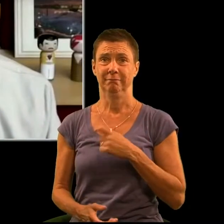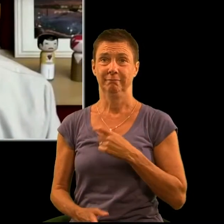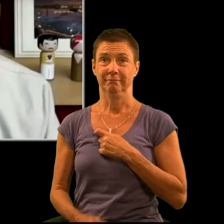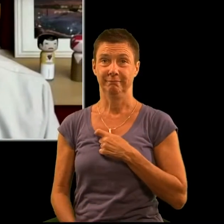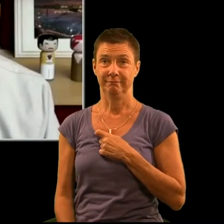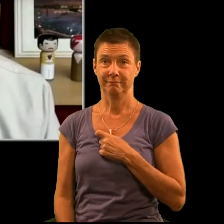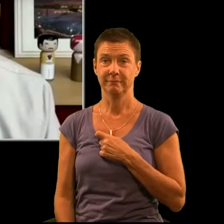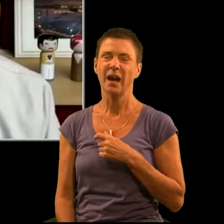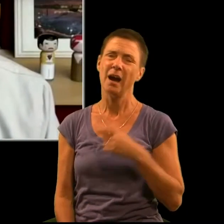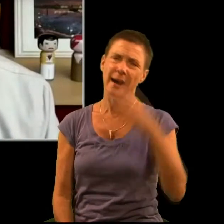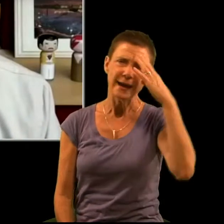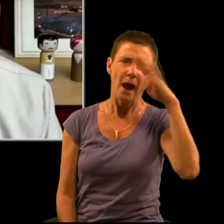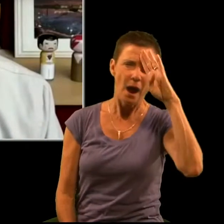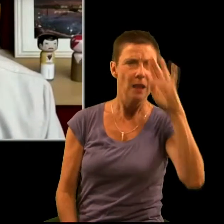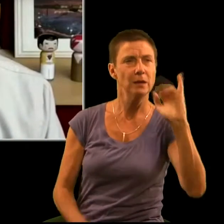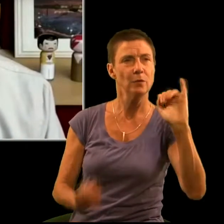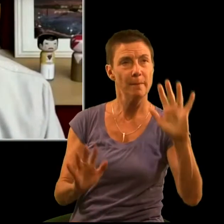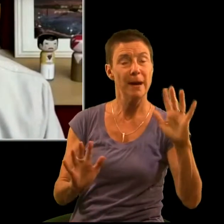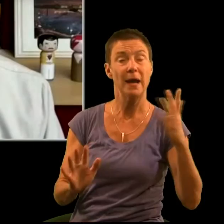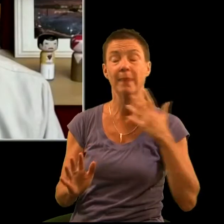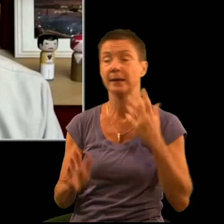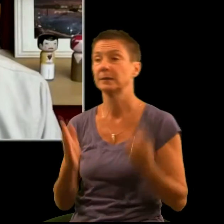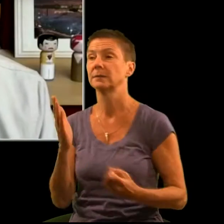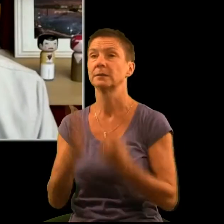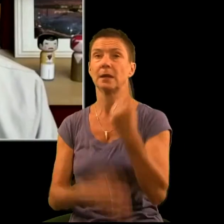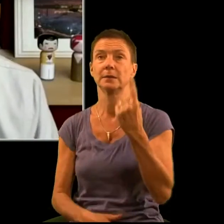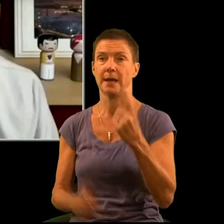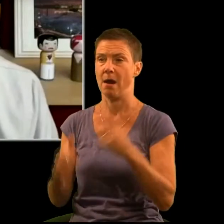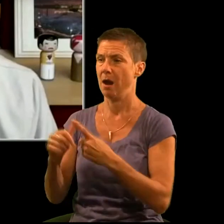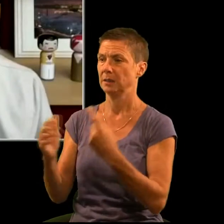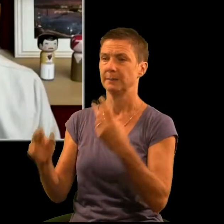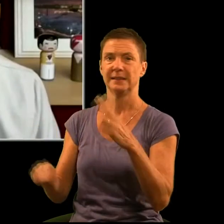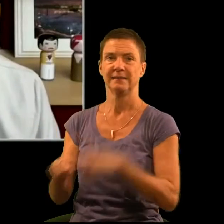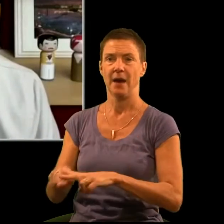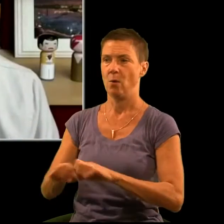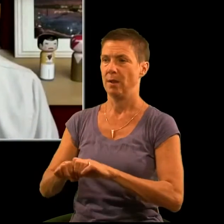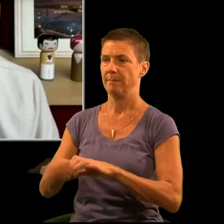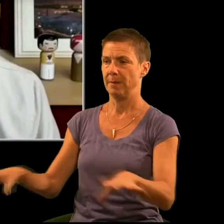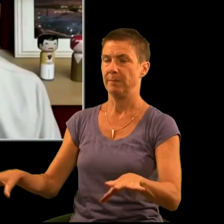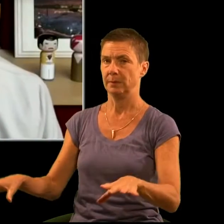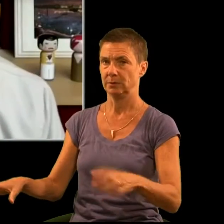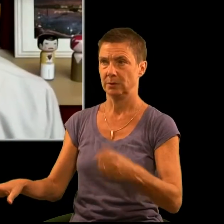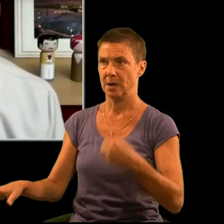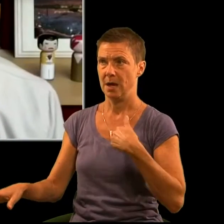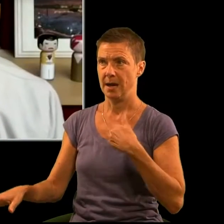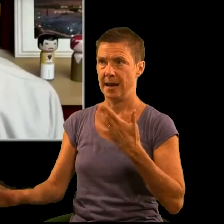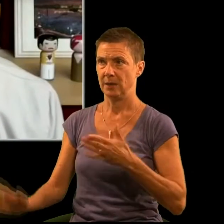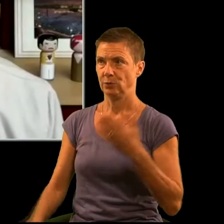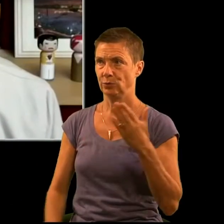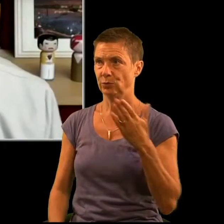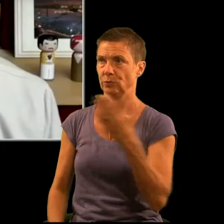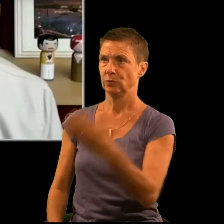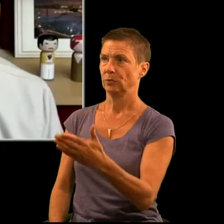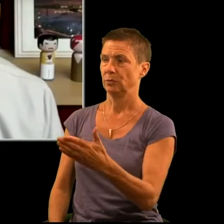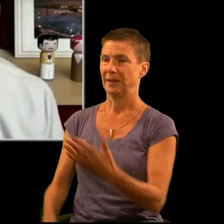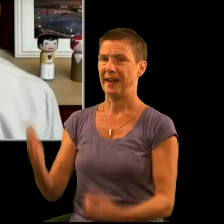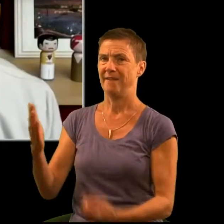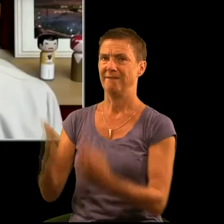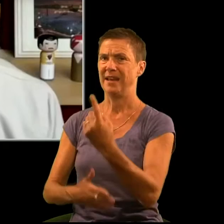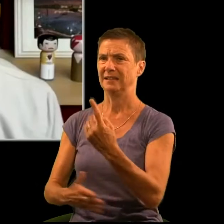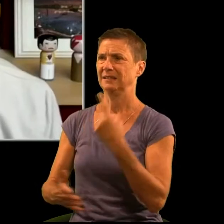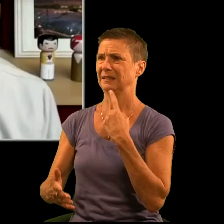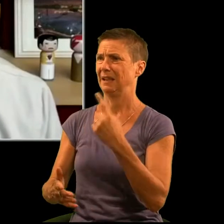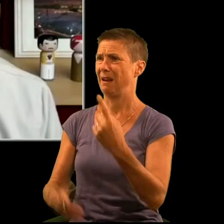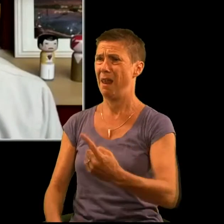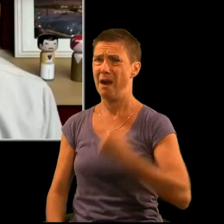doing okay in Ireland, then suddenly, when Artemis Fowl came out, I was doing events in